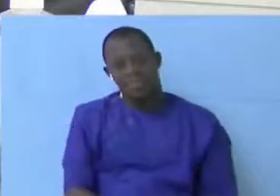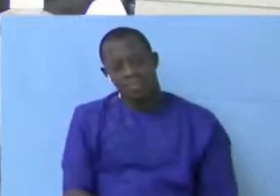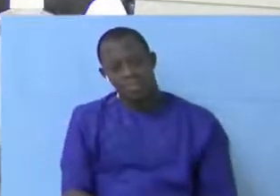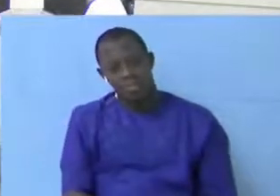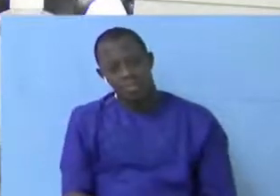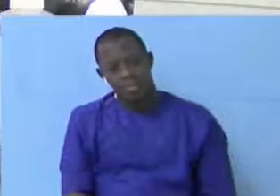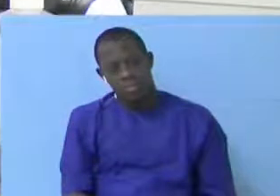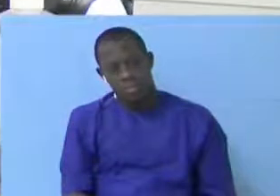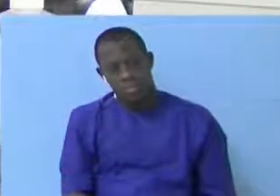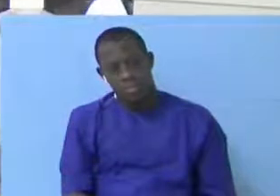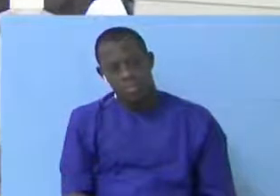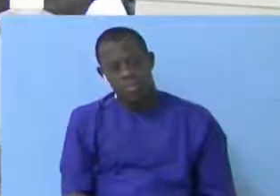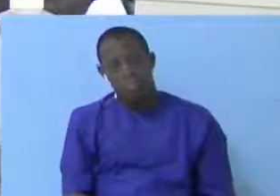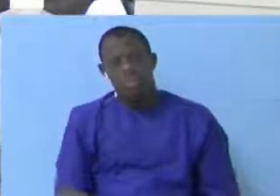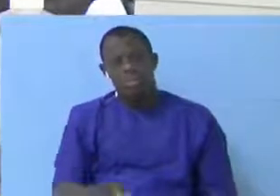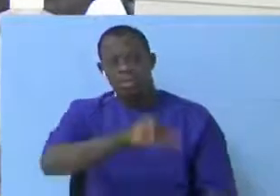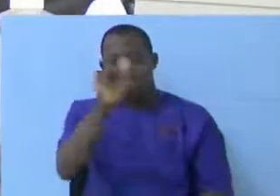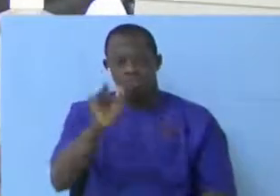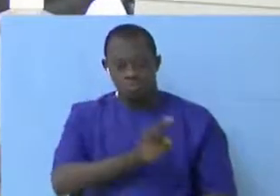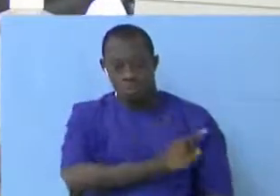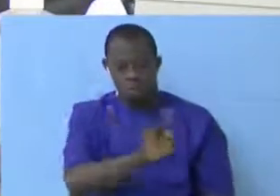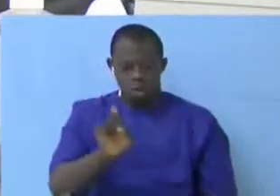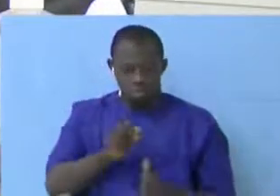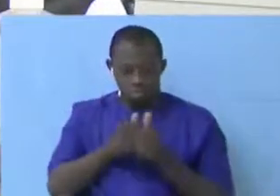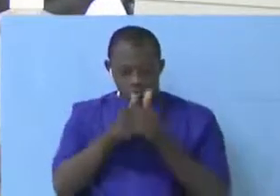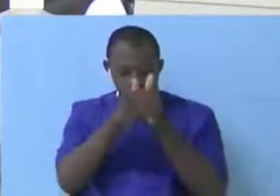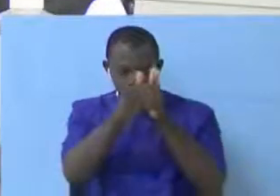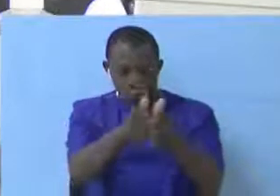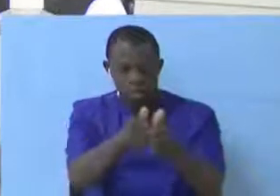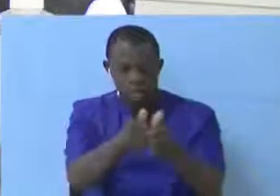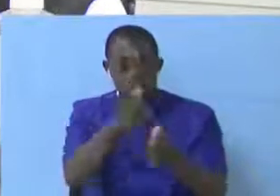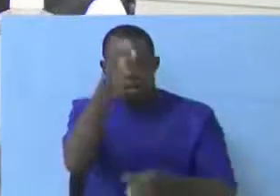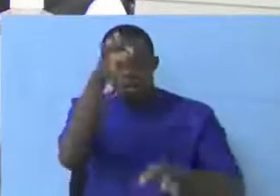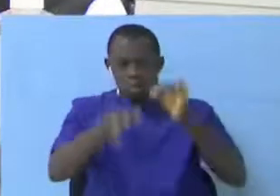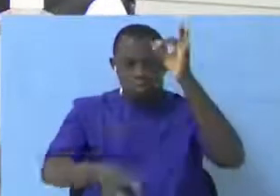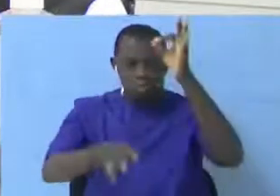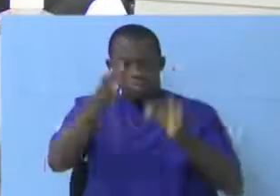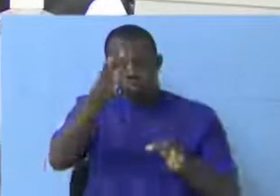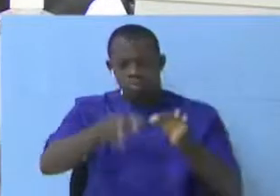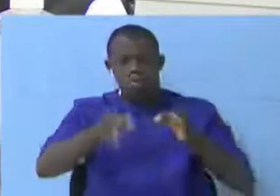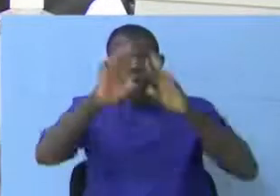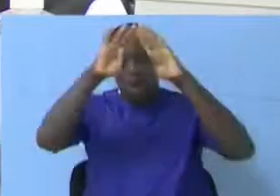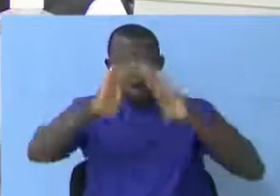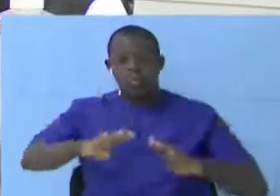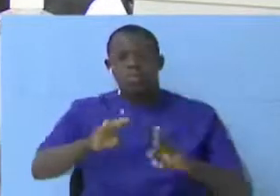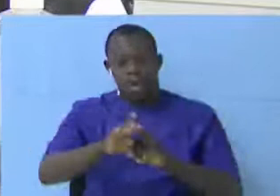And we escorted him to the courts. And he was put before the court.